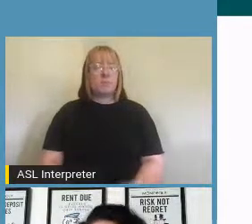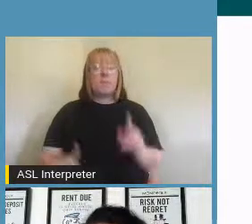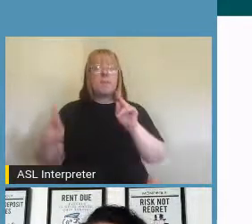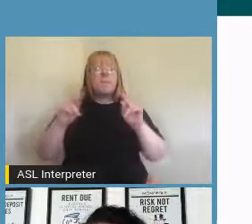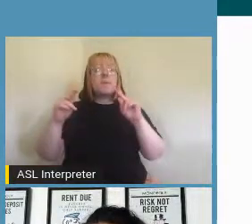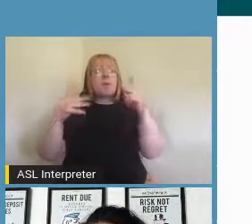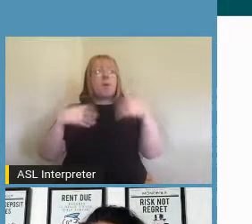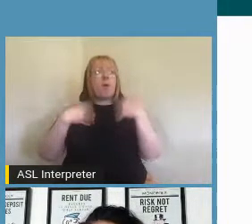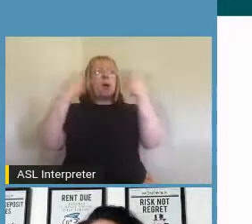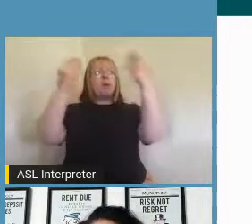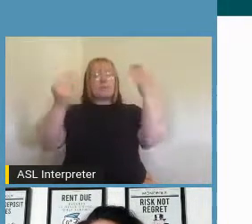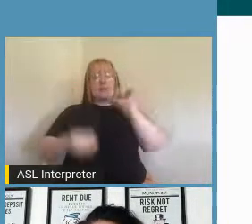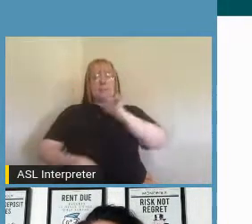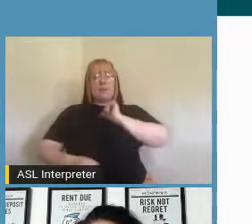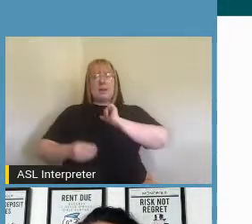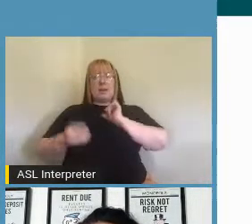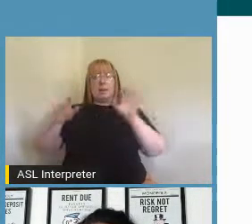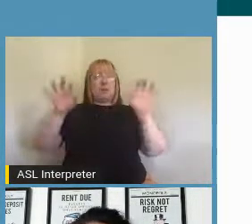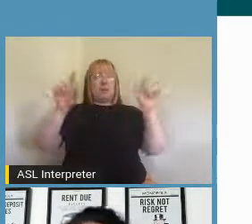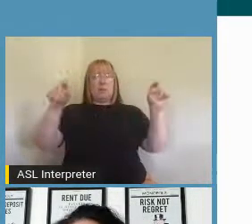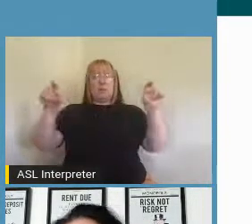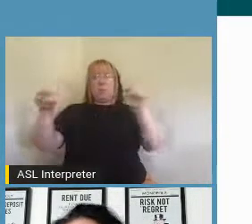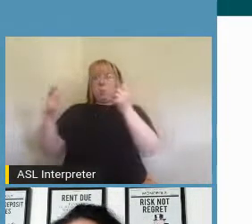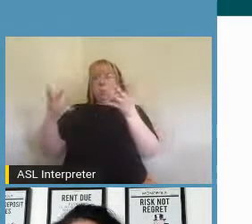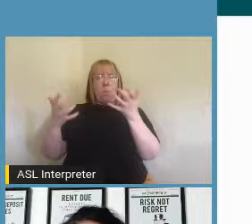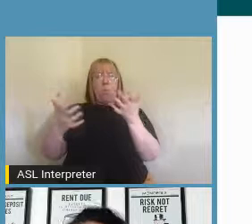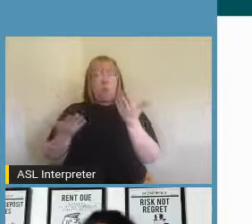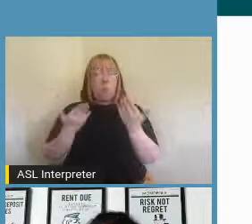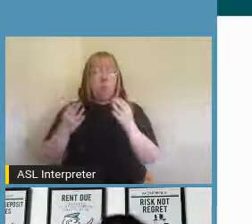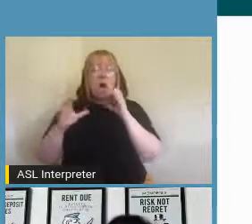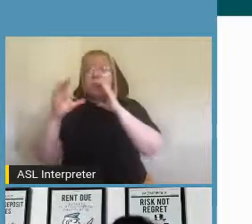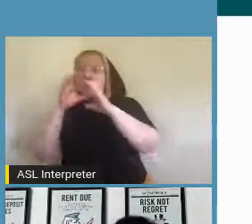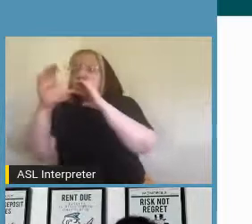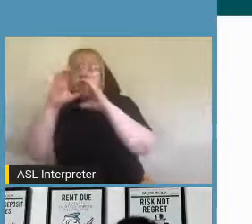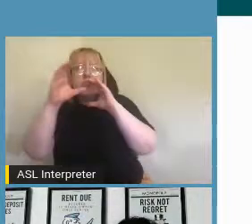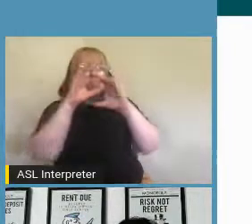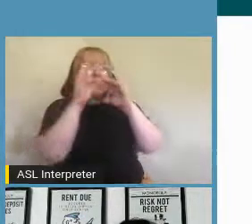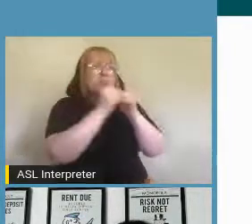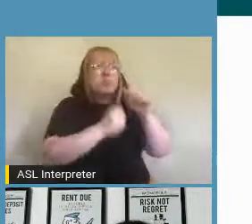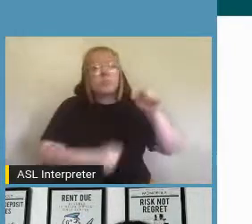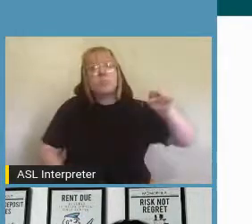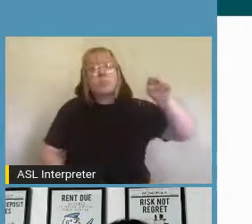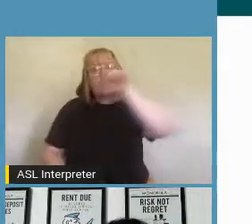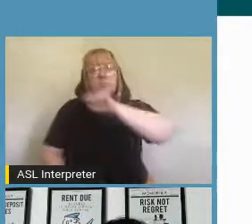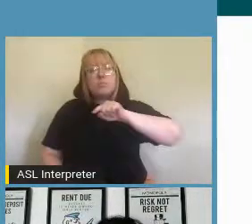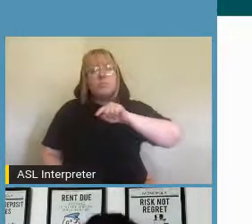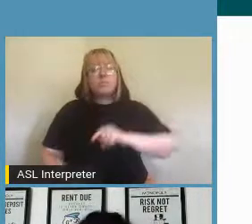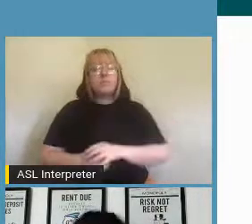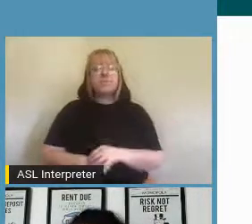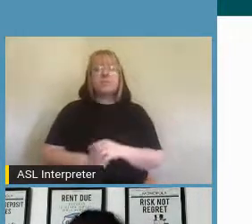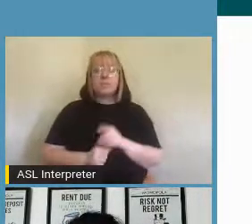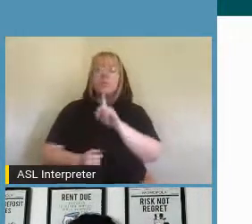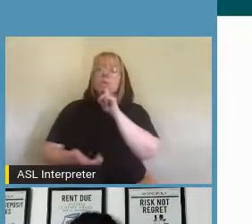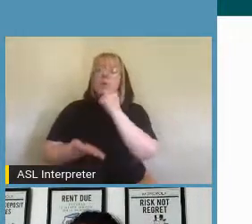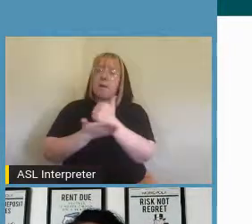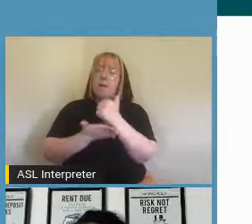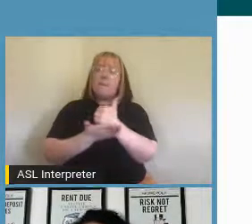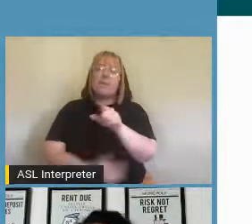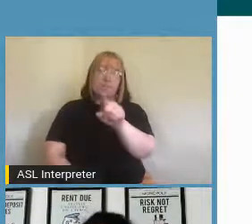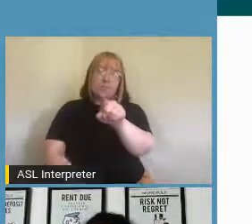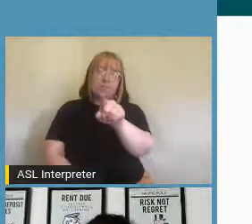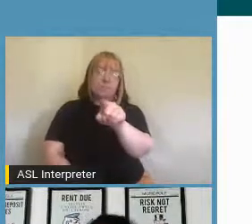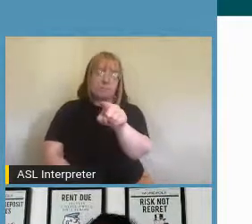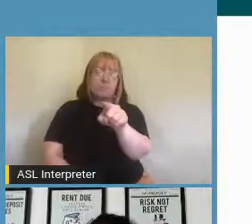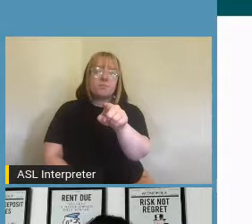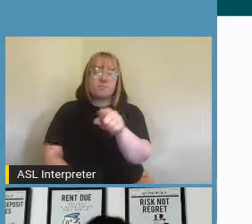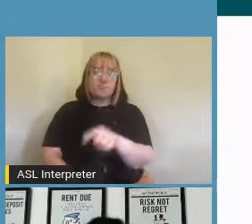need to communicate this. And so what we have here is actually kind of a very helpful template that both gets shared with